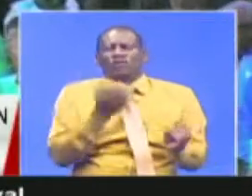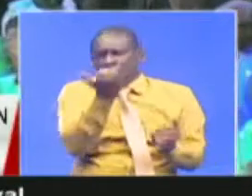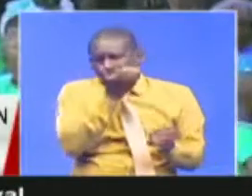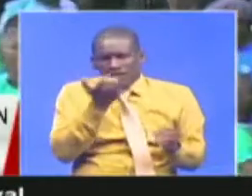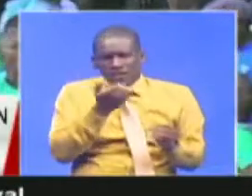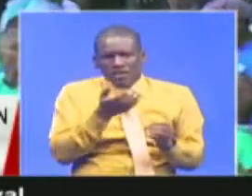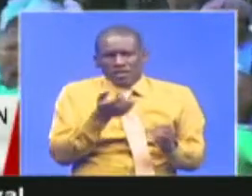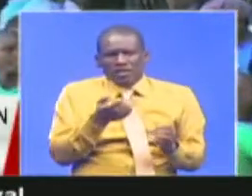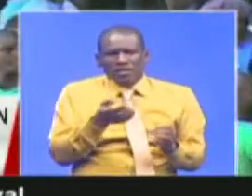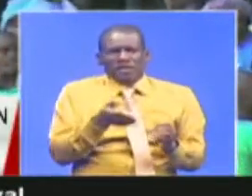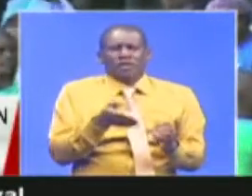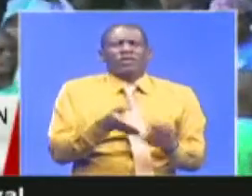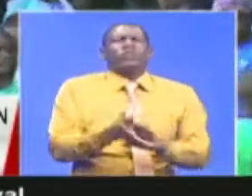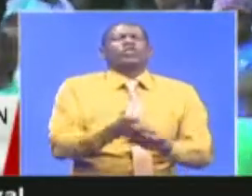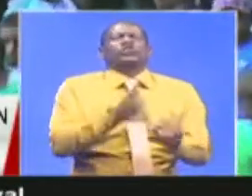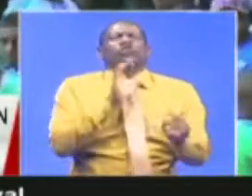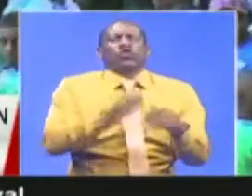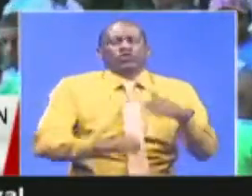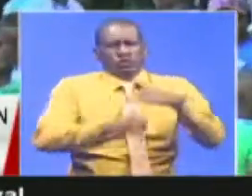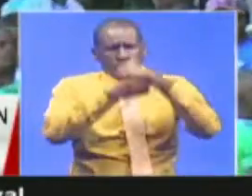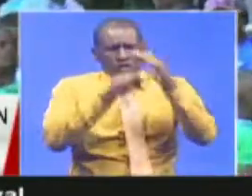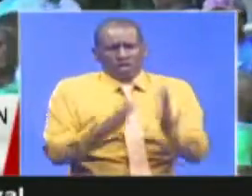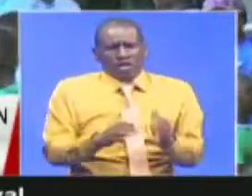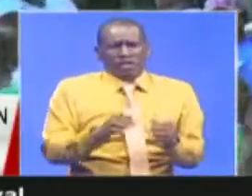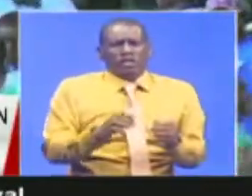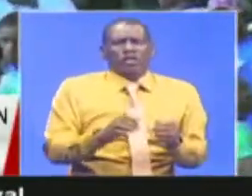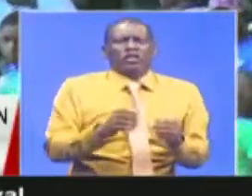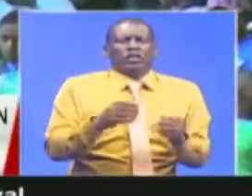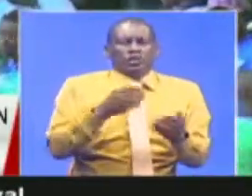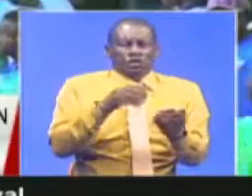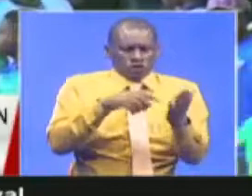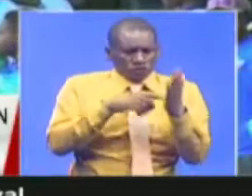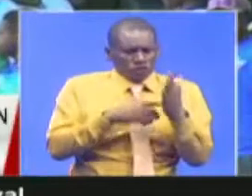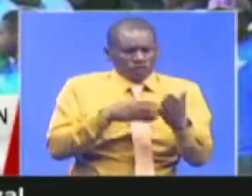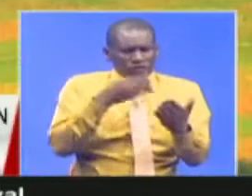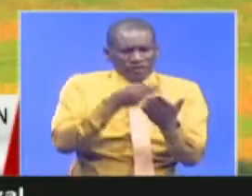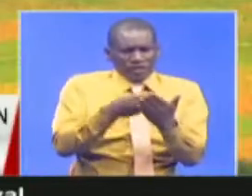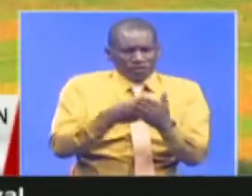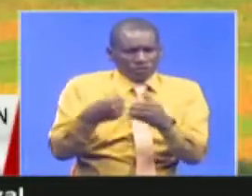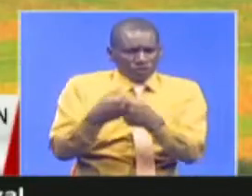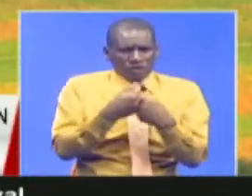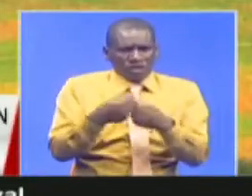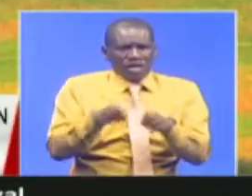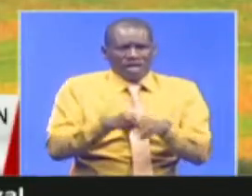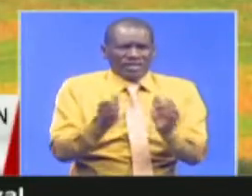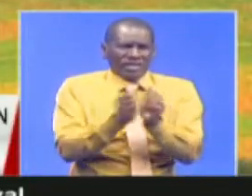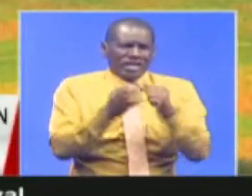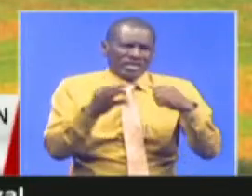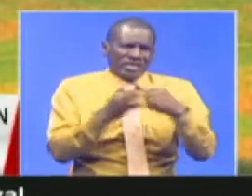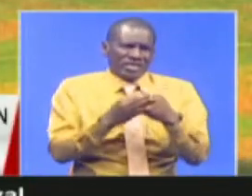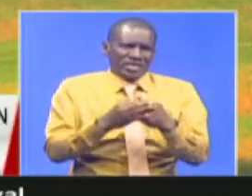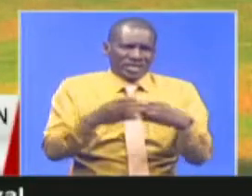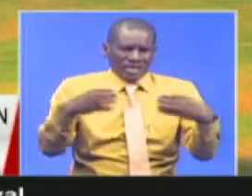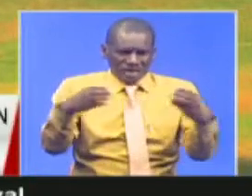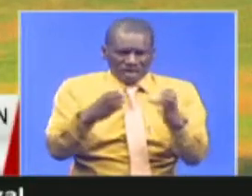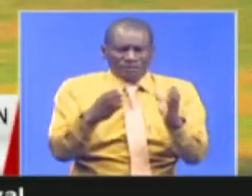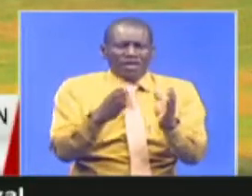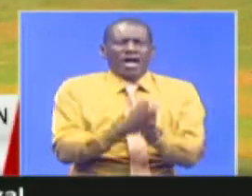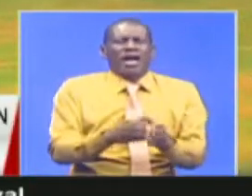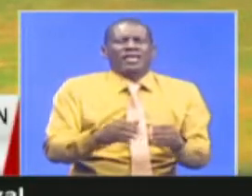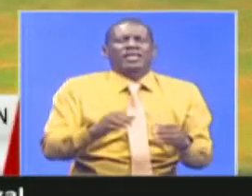departure of title sponsors means that finances will be a struggle, with the 18 Kenyan Premier League clubs as well as the KPL management facing a